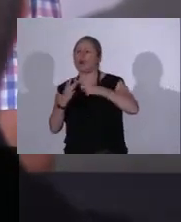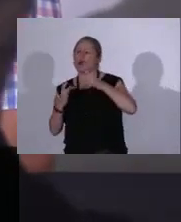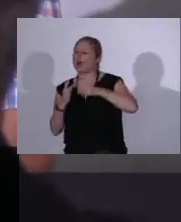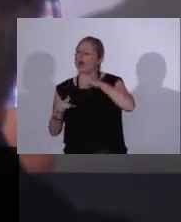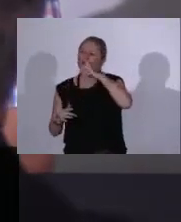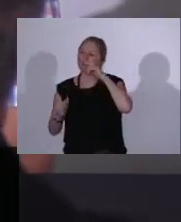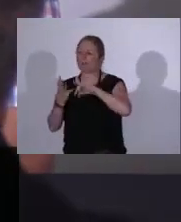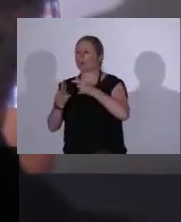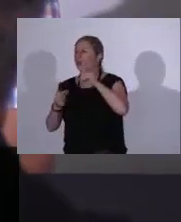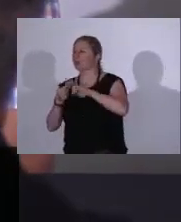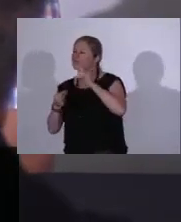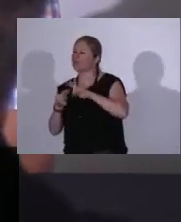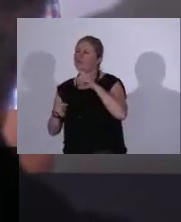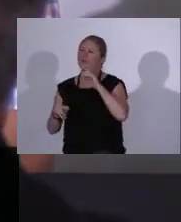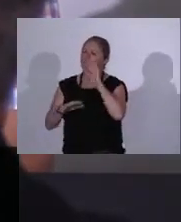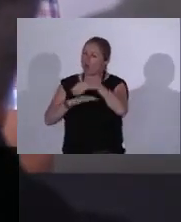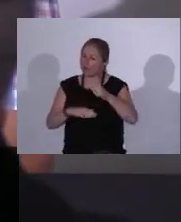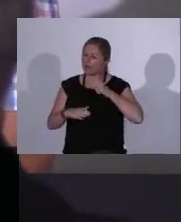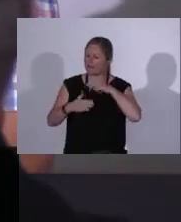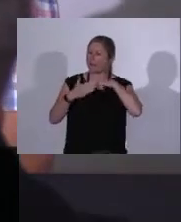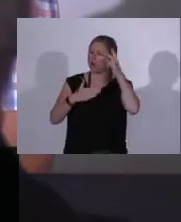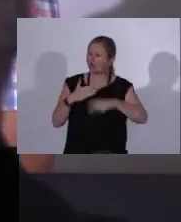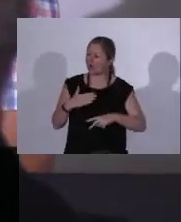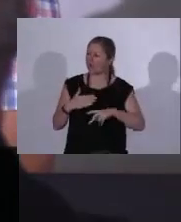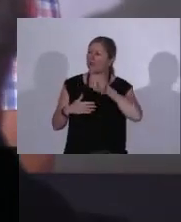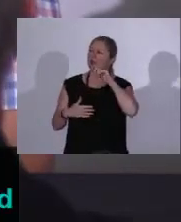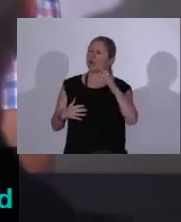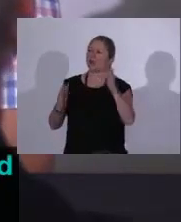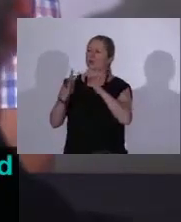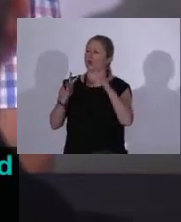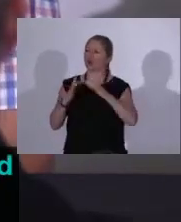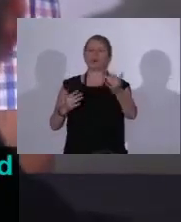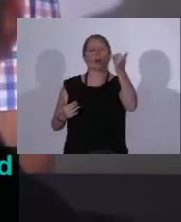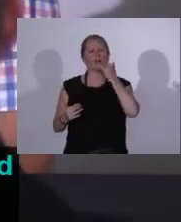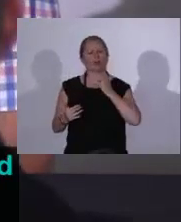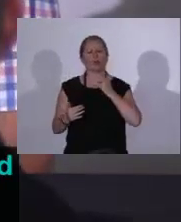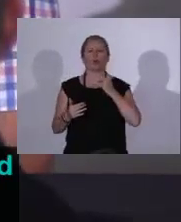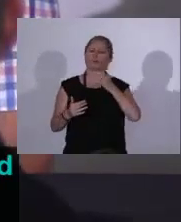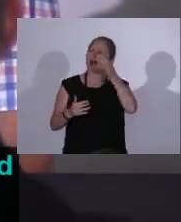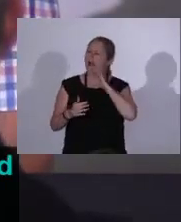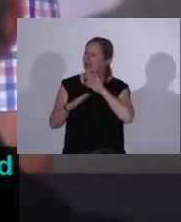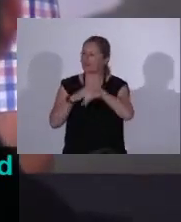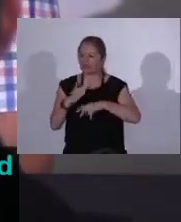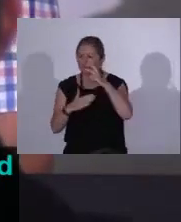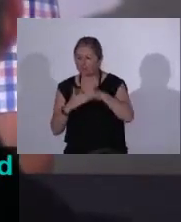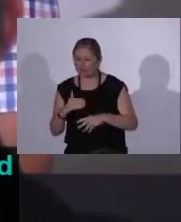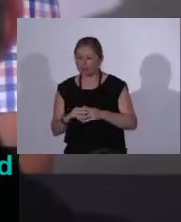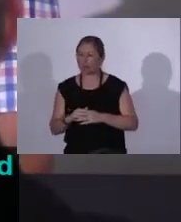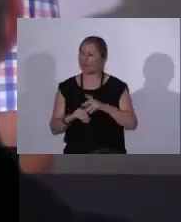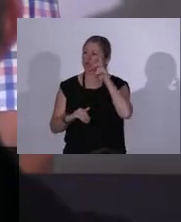staff, and just sort of call up and ask what our service is, and once they hear about it, they think, oh, fantastic, and they can then refer us on